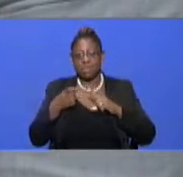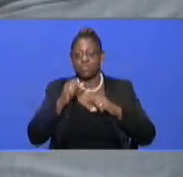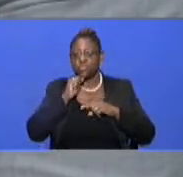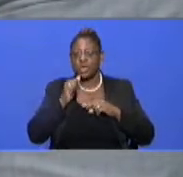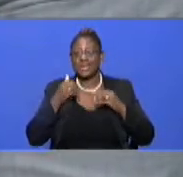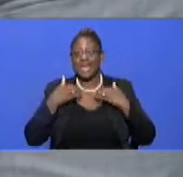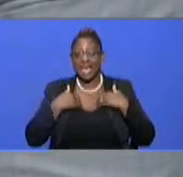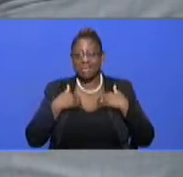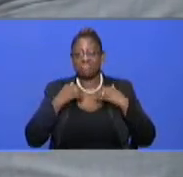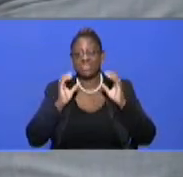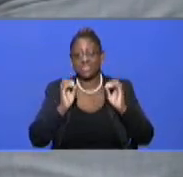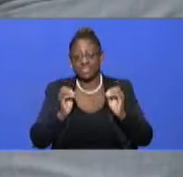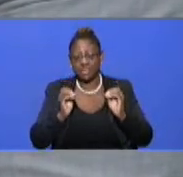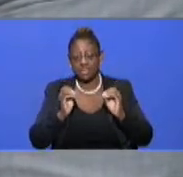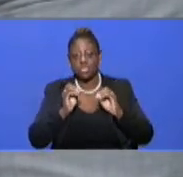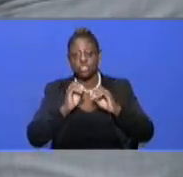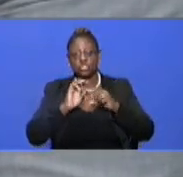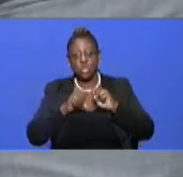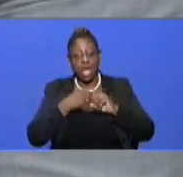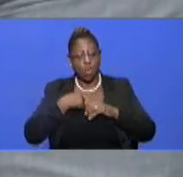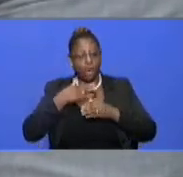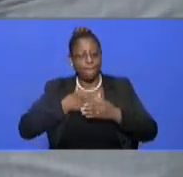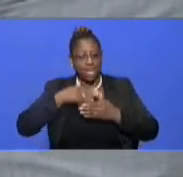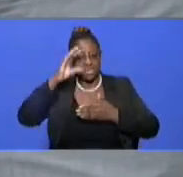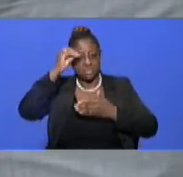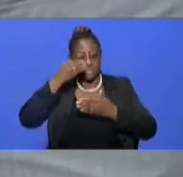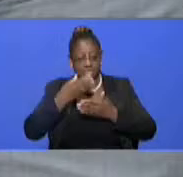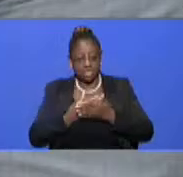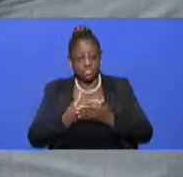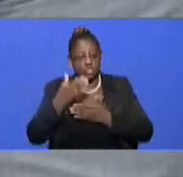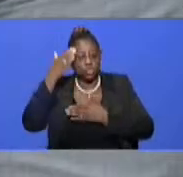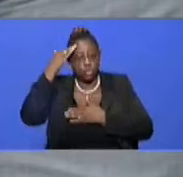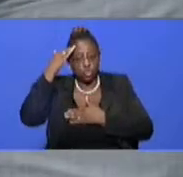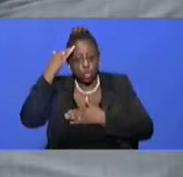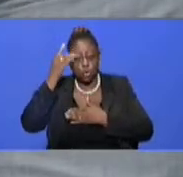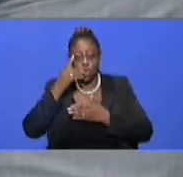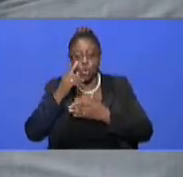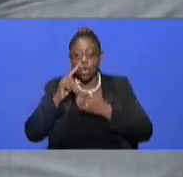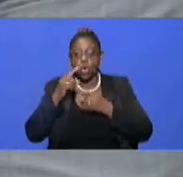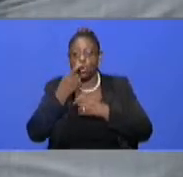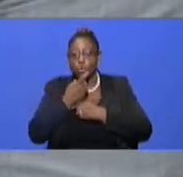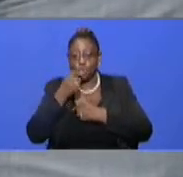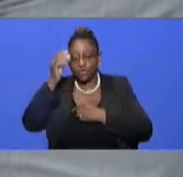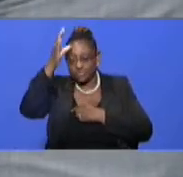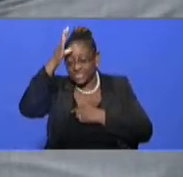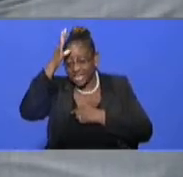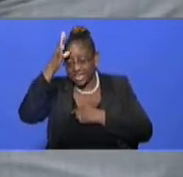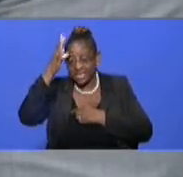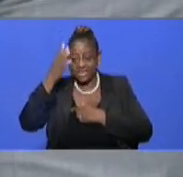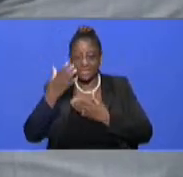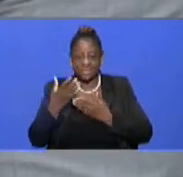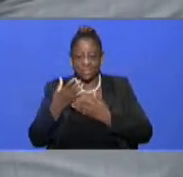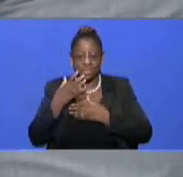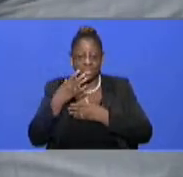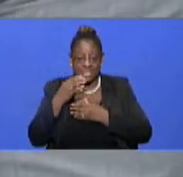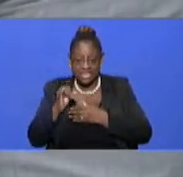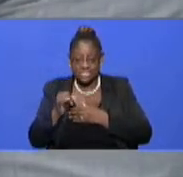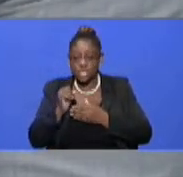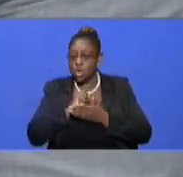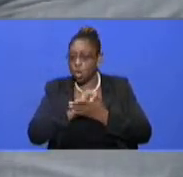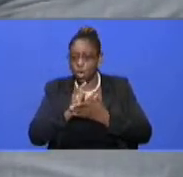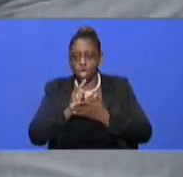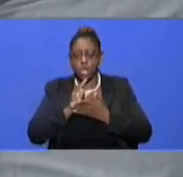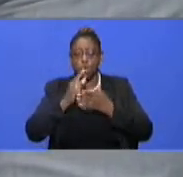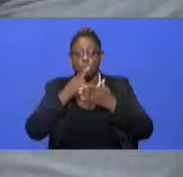I want him to have the sureness of who his father is, what his father has worked to do, and all the things that he can accomplish, and